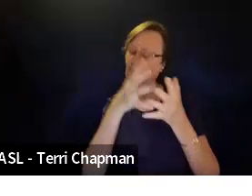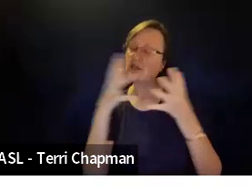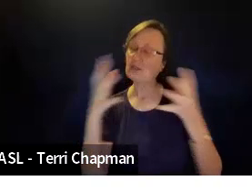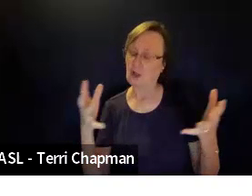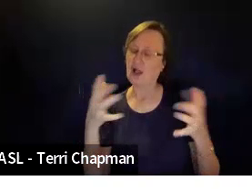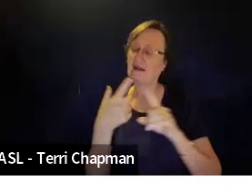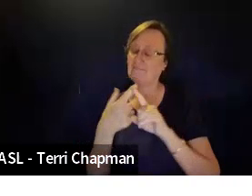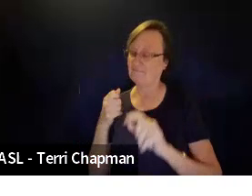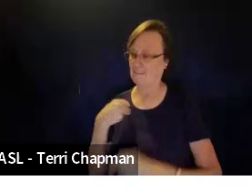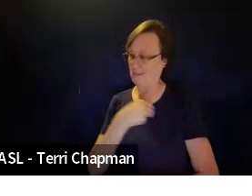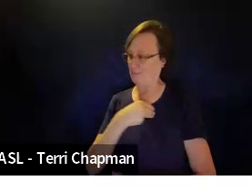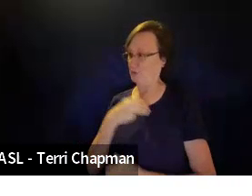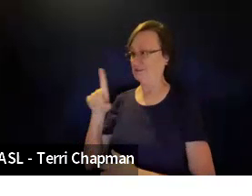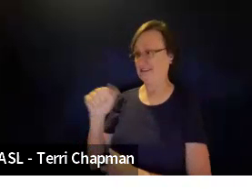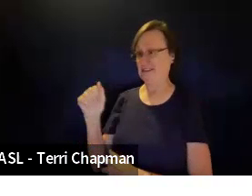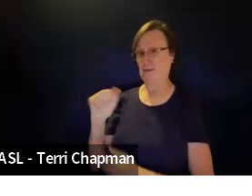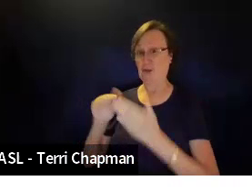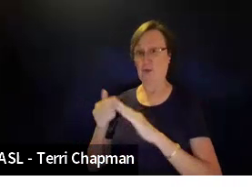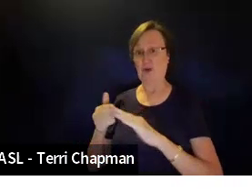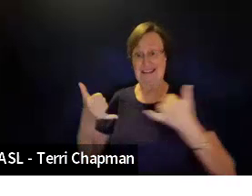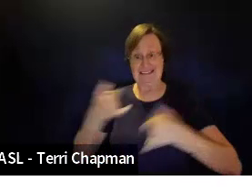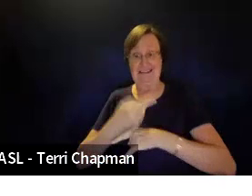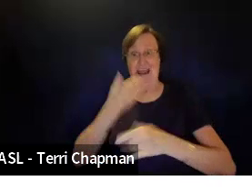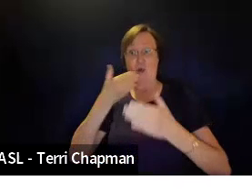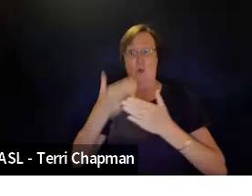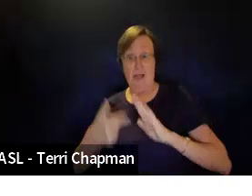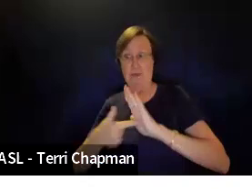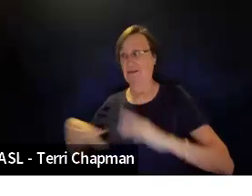disability community who are well represented here today in this discussion.